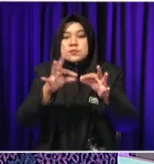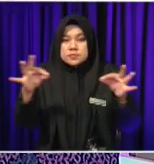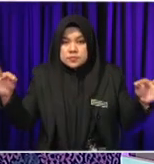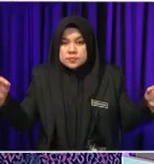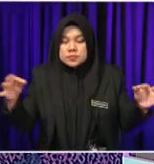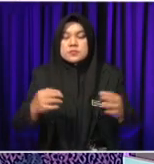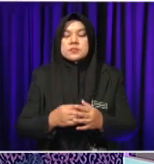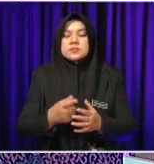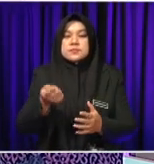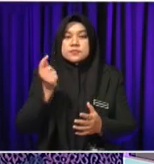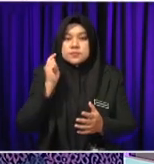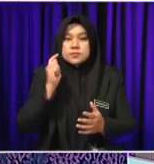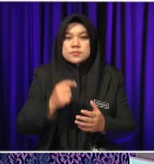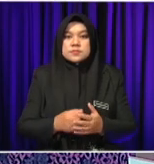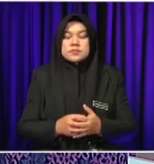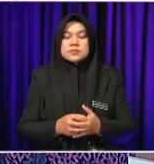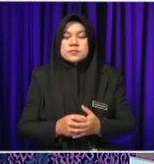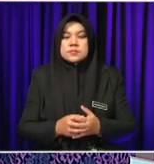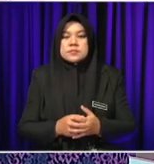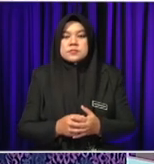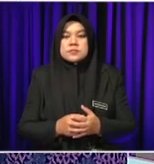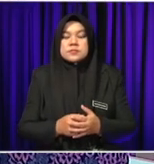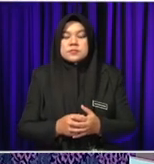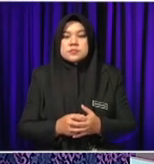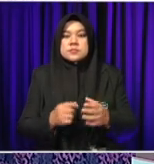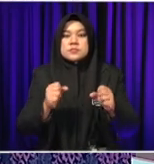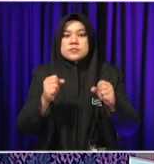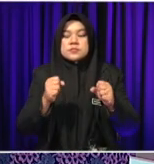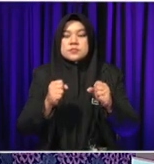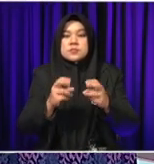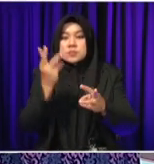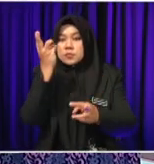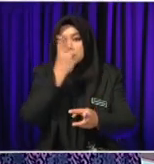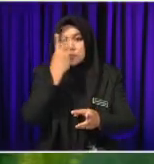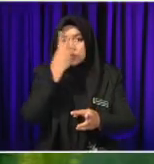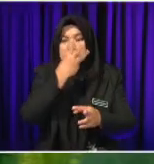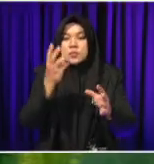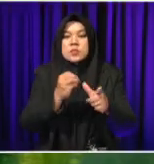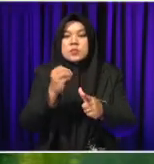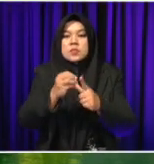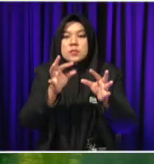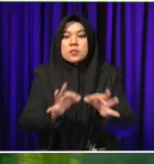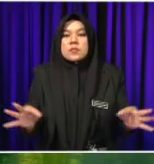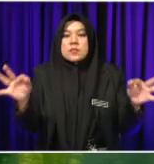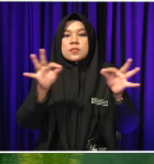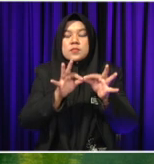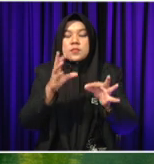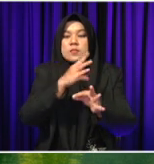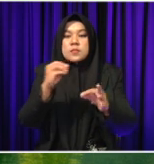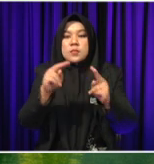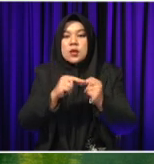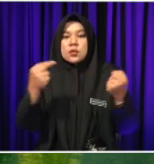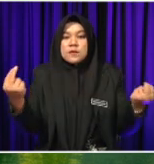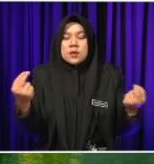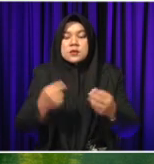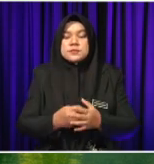heard just now, the yes. beautiful number by Michael Jackson. Of course. And of course, from movie or stories, and of course, novel. Mm-hmm. So,